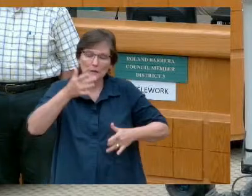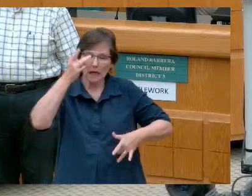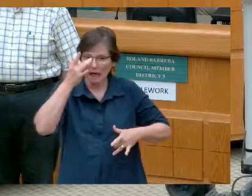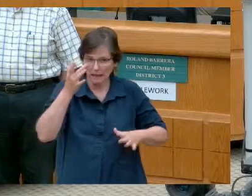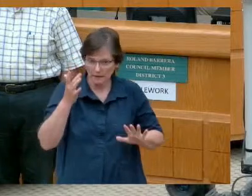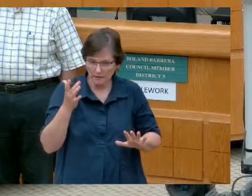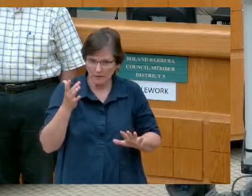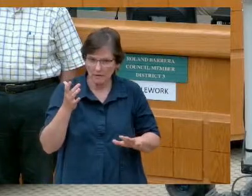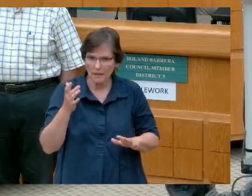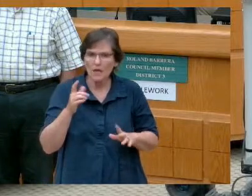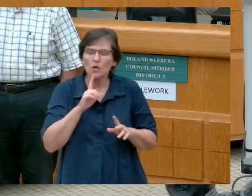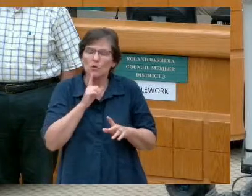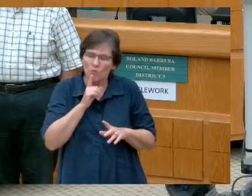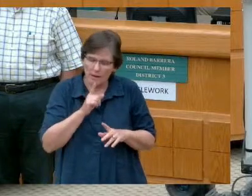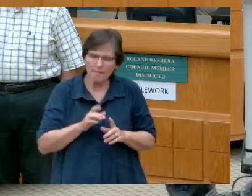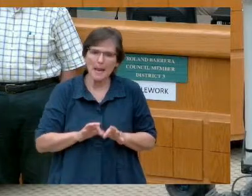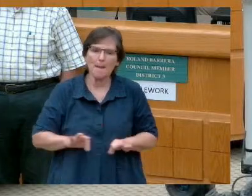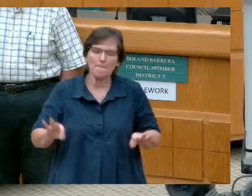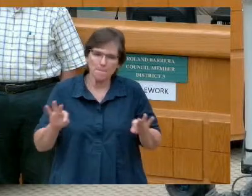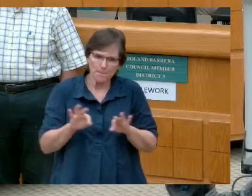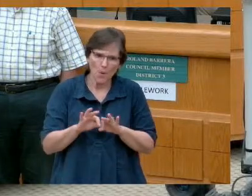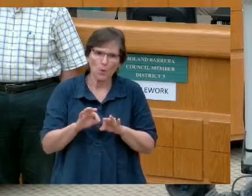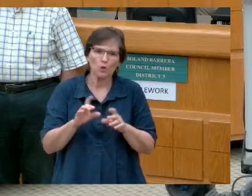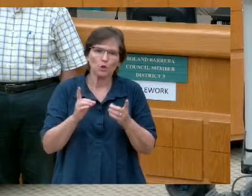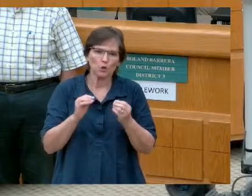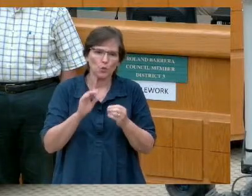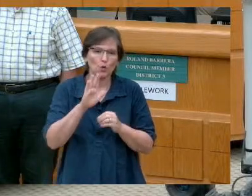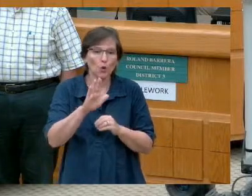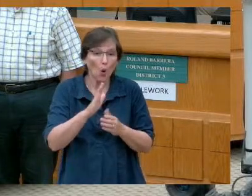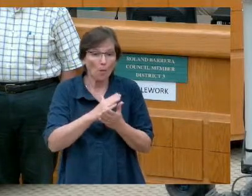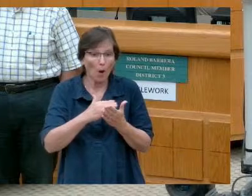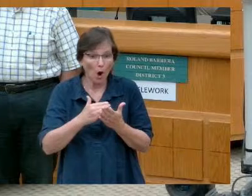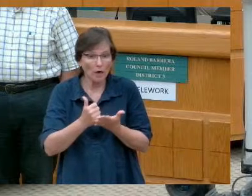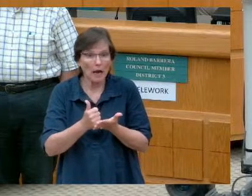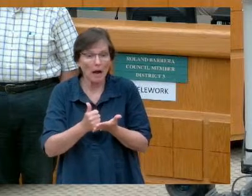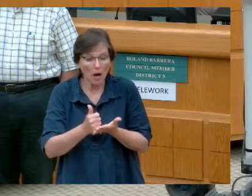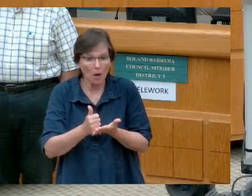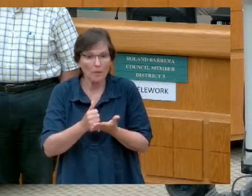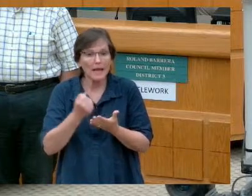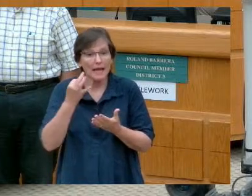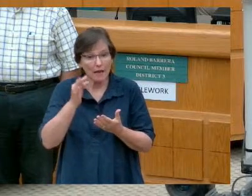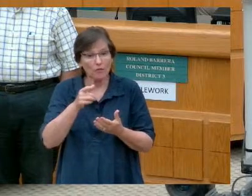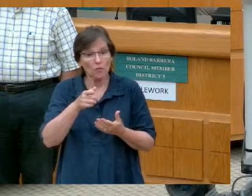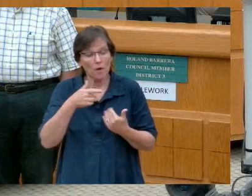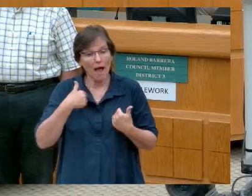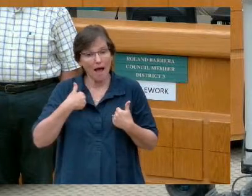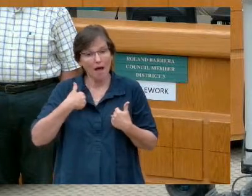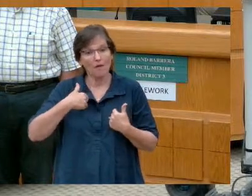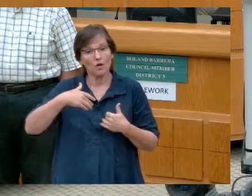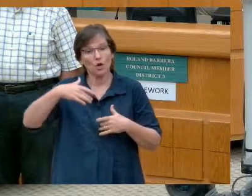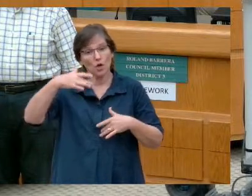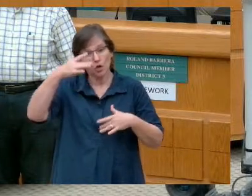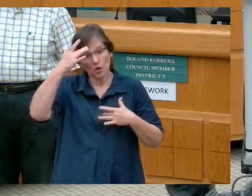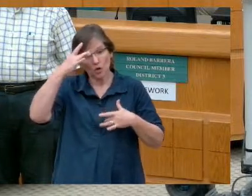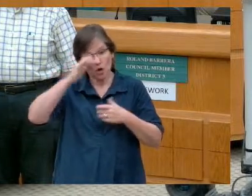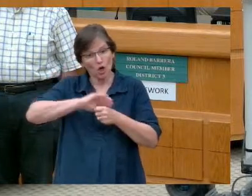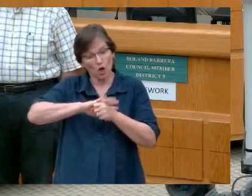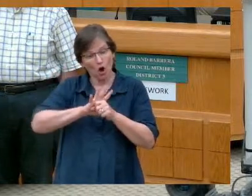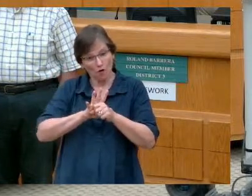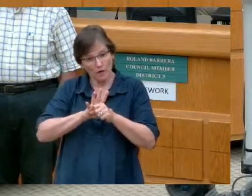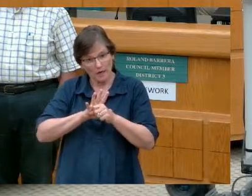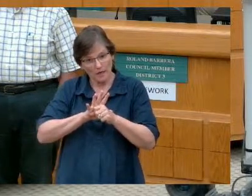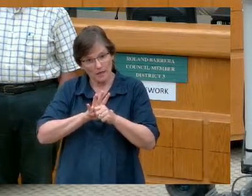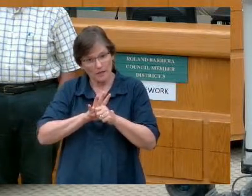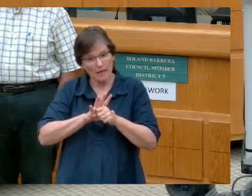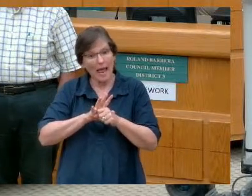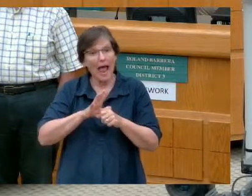it's really important to do your part if you have COVID-19 and there's an infant in the house, to do your part and not to get close